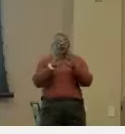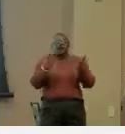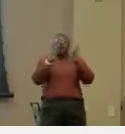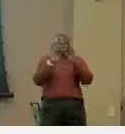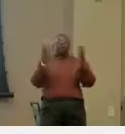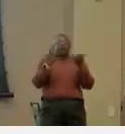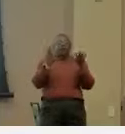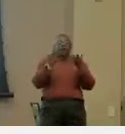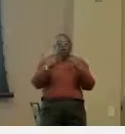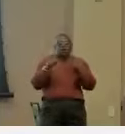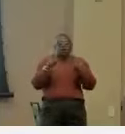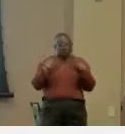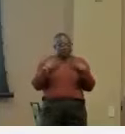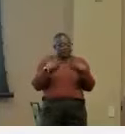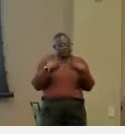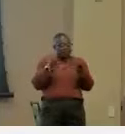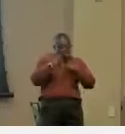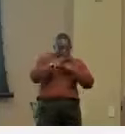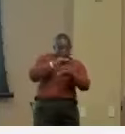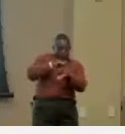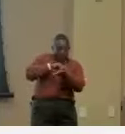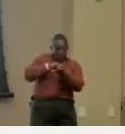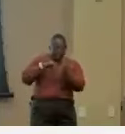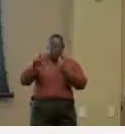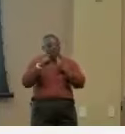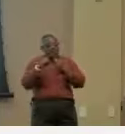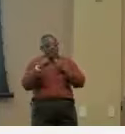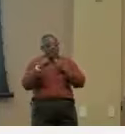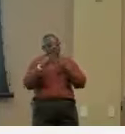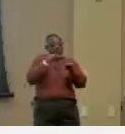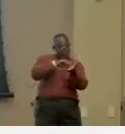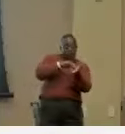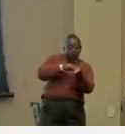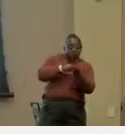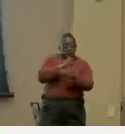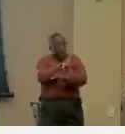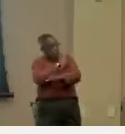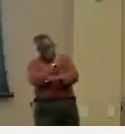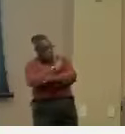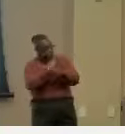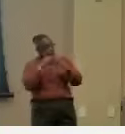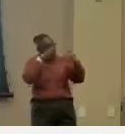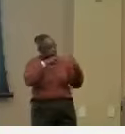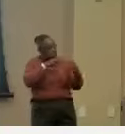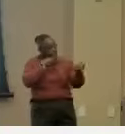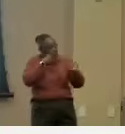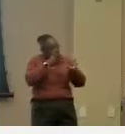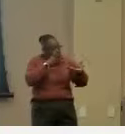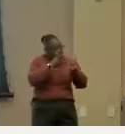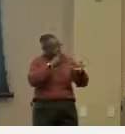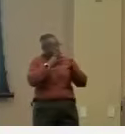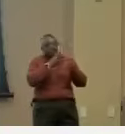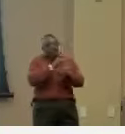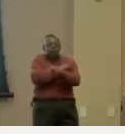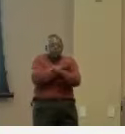is a healthcare provider and patient co-decision. So patient sits down, talks to the rheumatologist, or